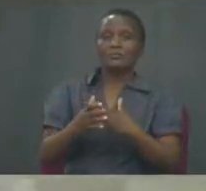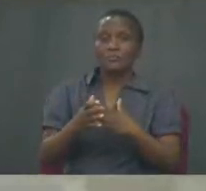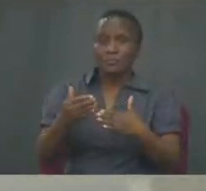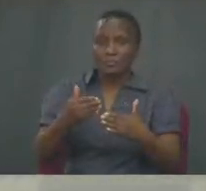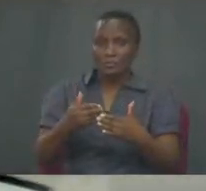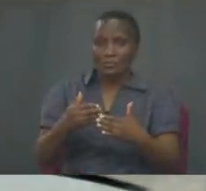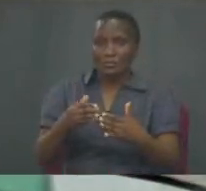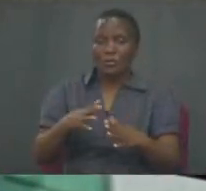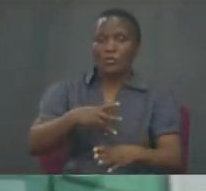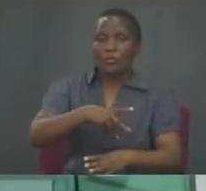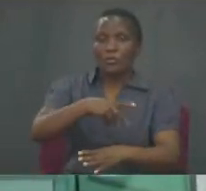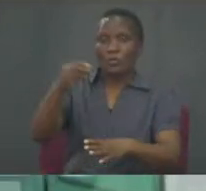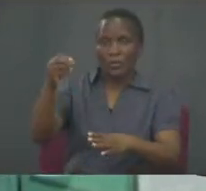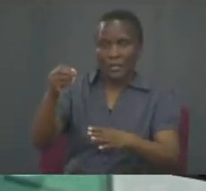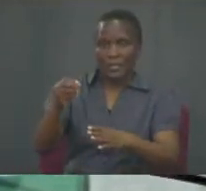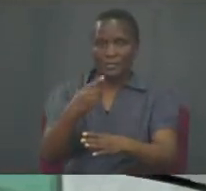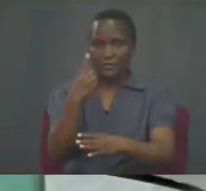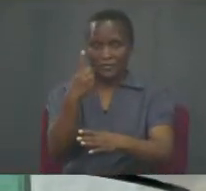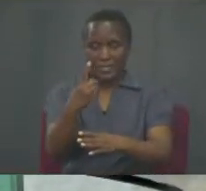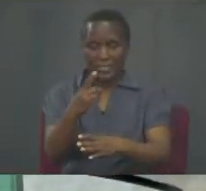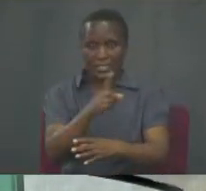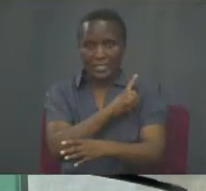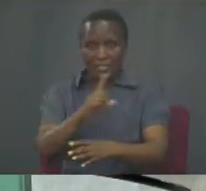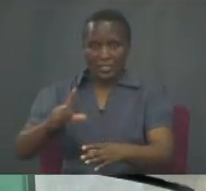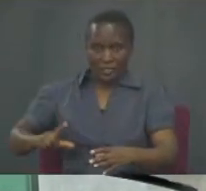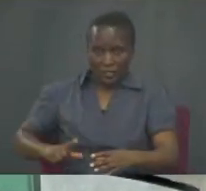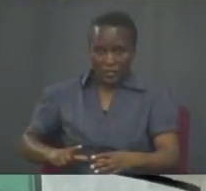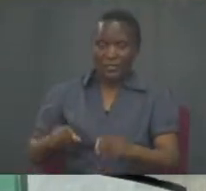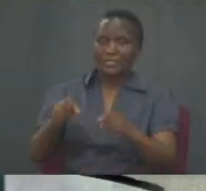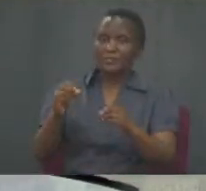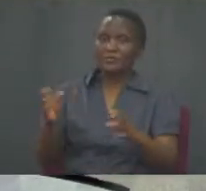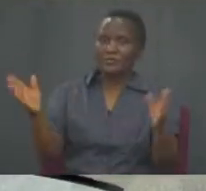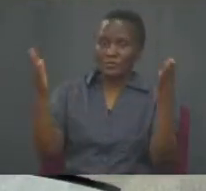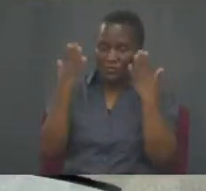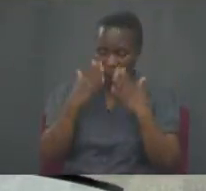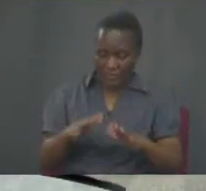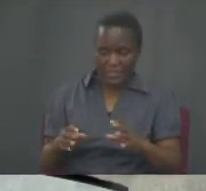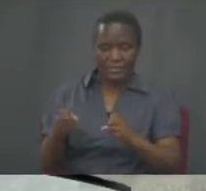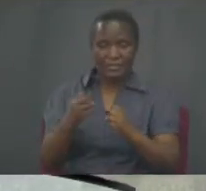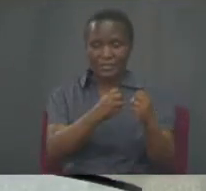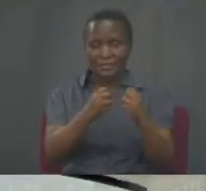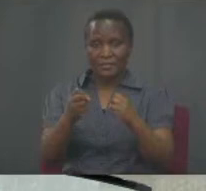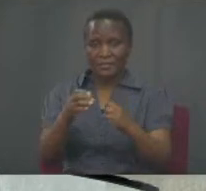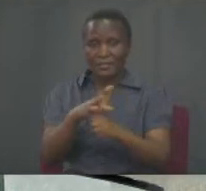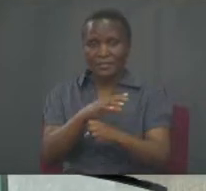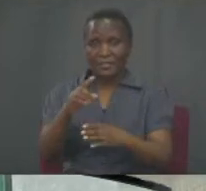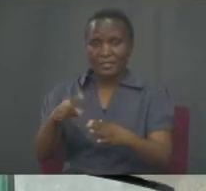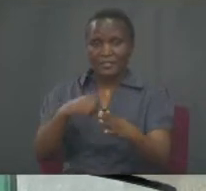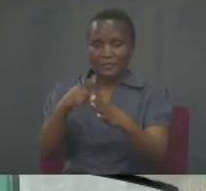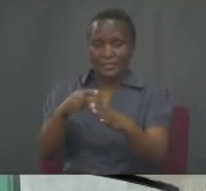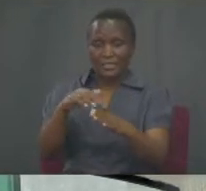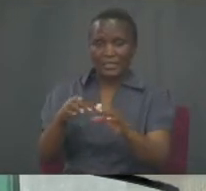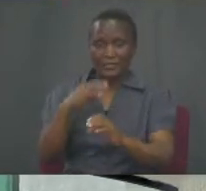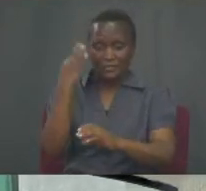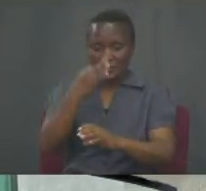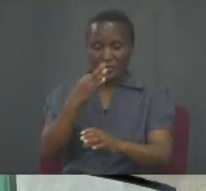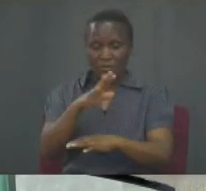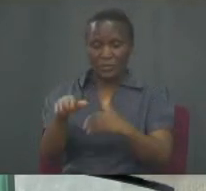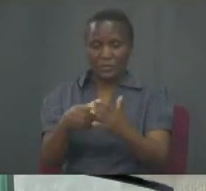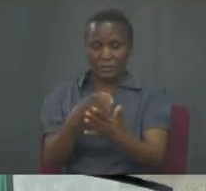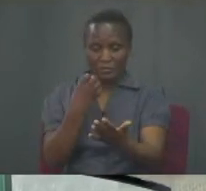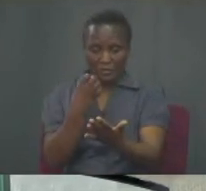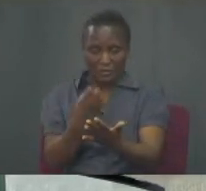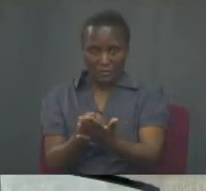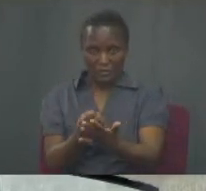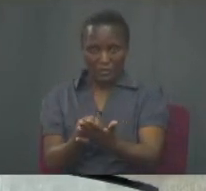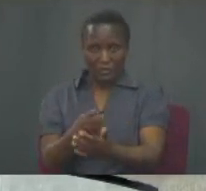just picking up the pieces. The Lord is done fighting. But even in the face of all that evidence, he shrank because of